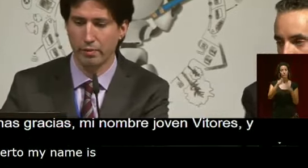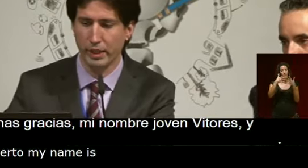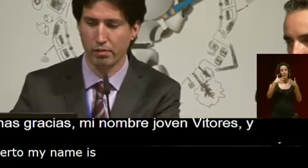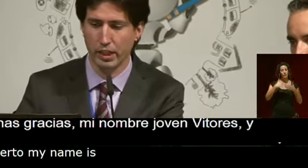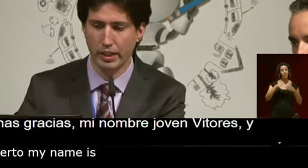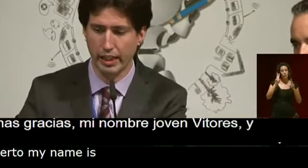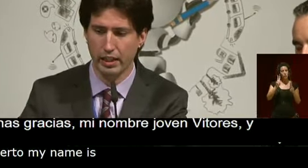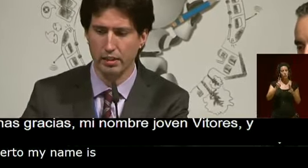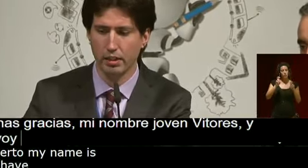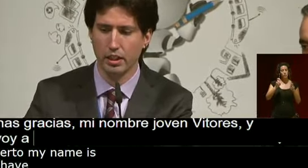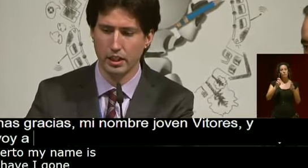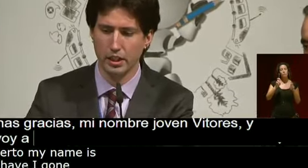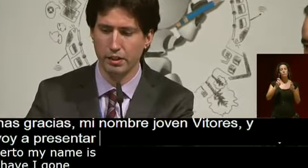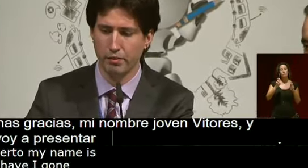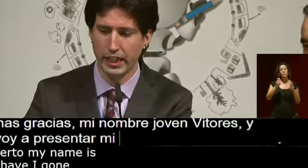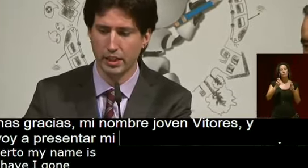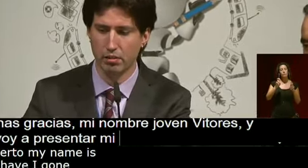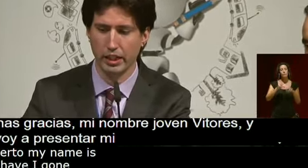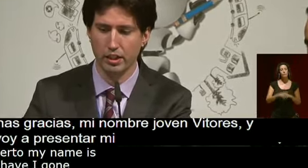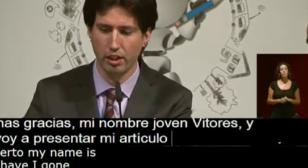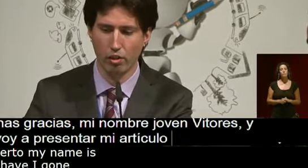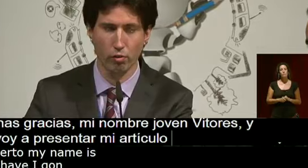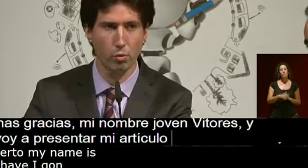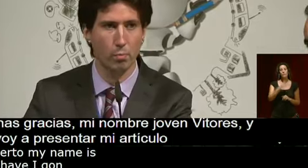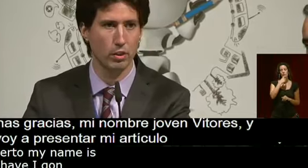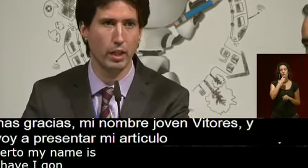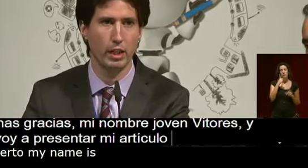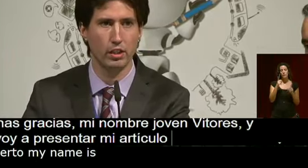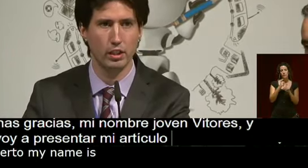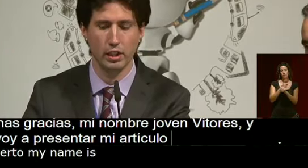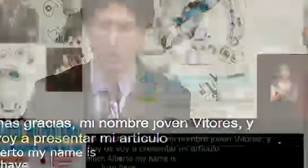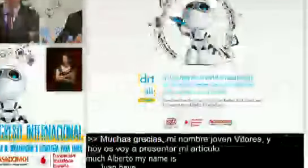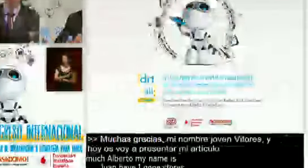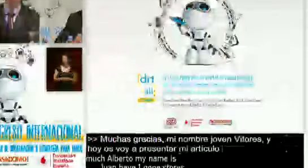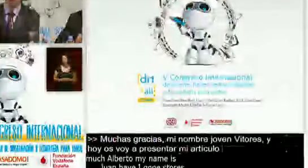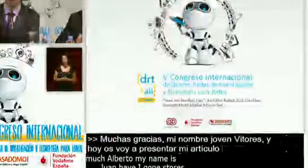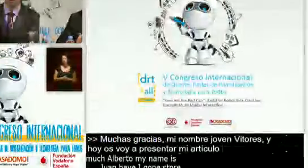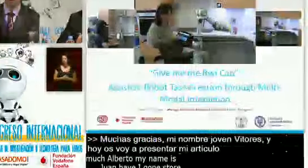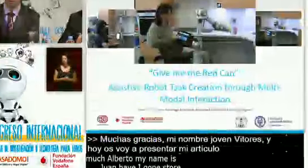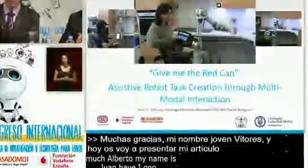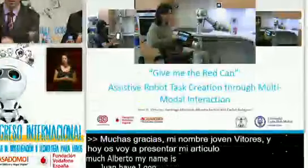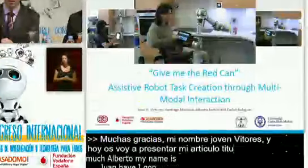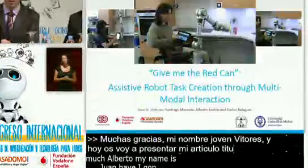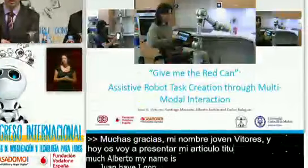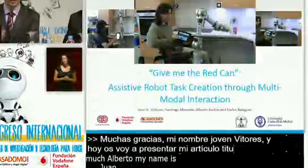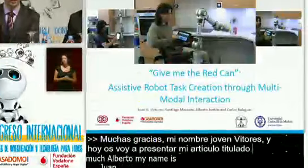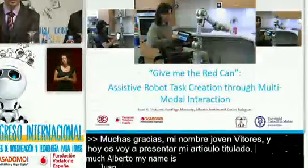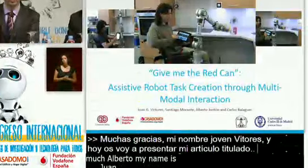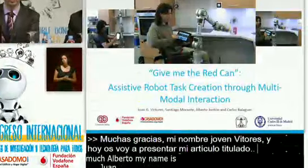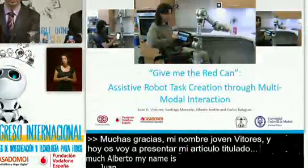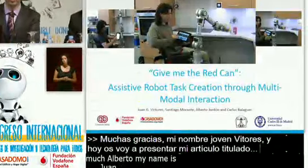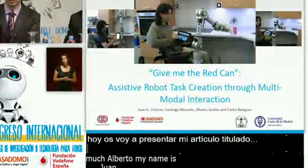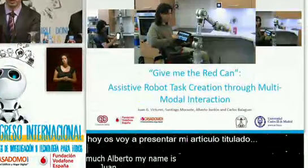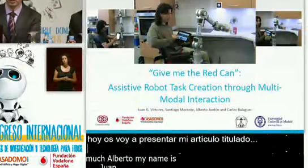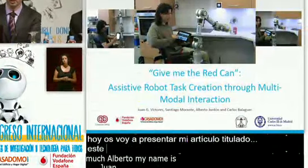in this session the paper entitled "Give Me the Red Can,